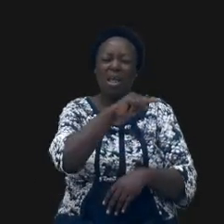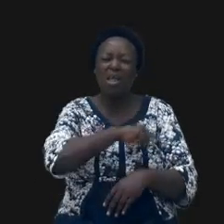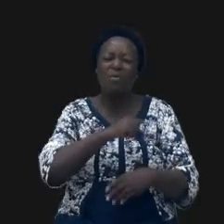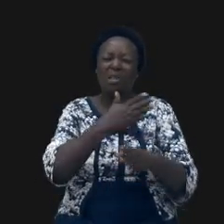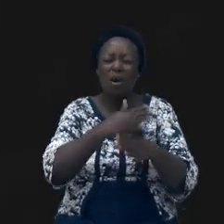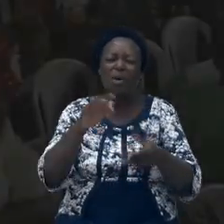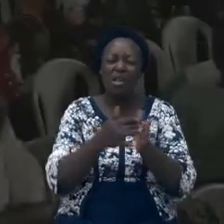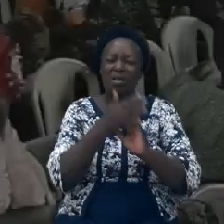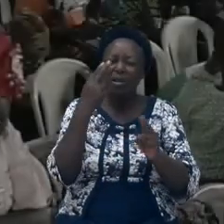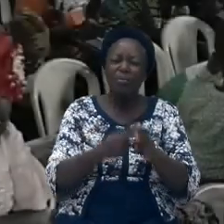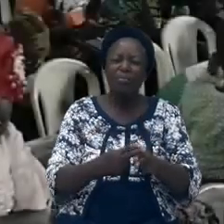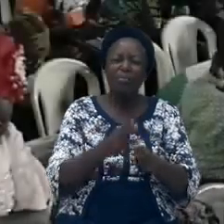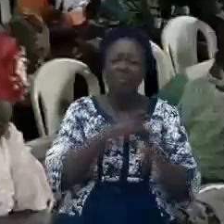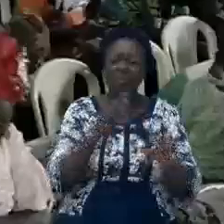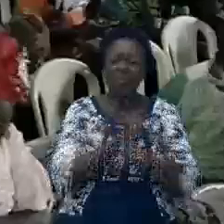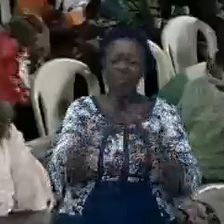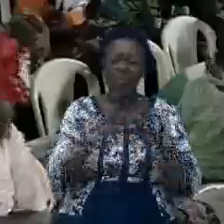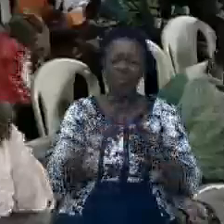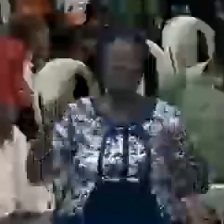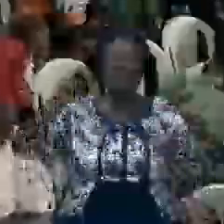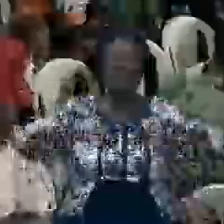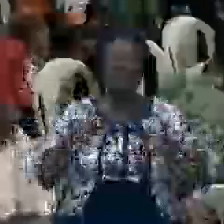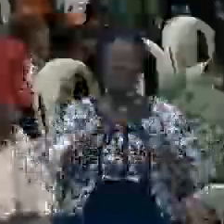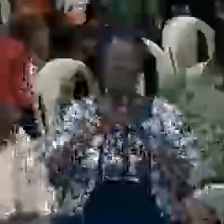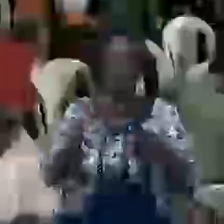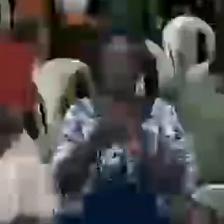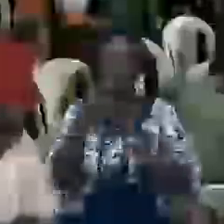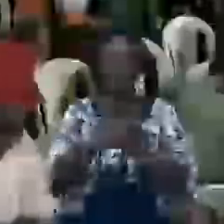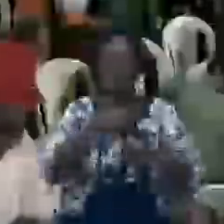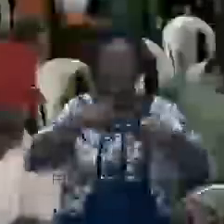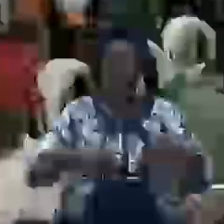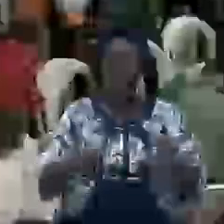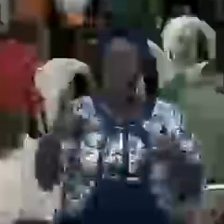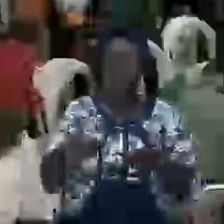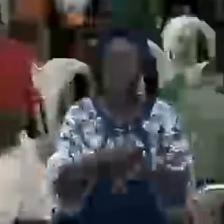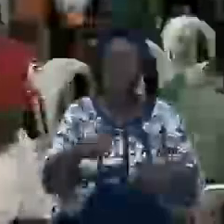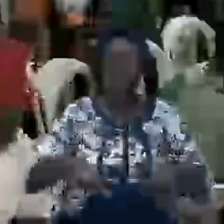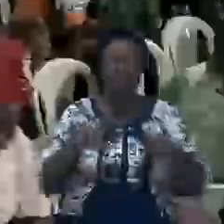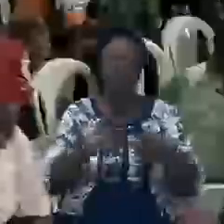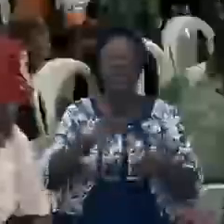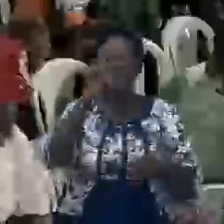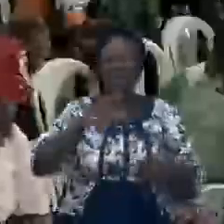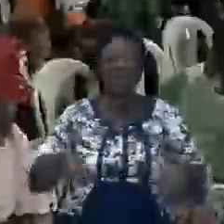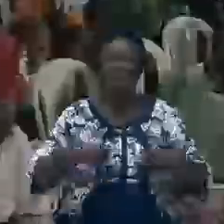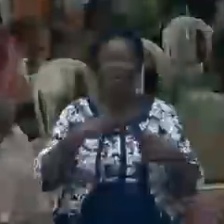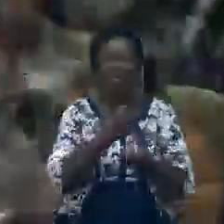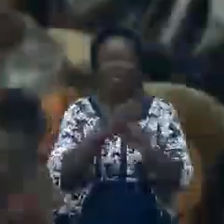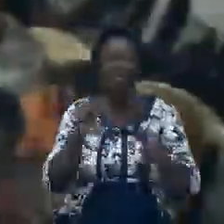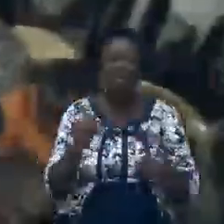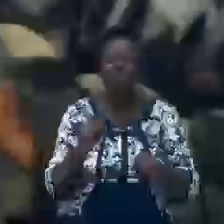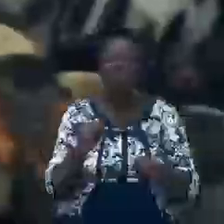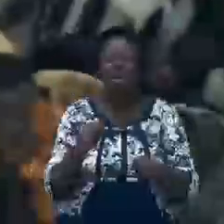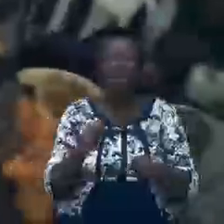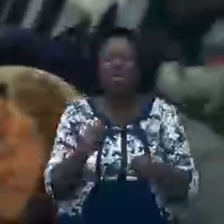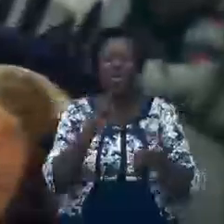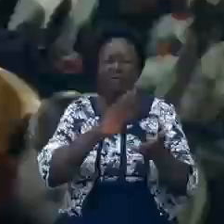name. Take all the guilt away. Take all their condemnation away, and let new life,